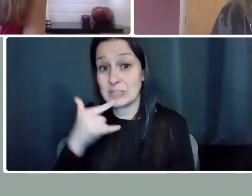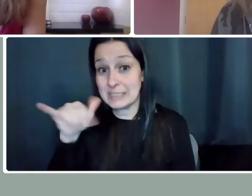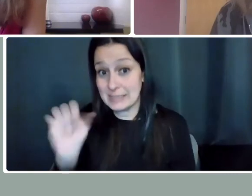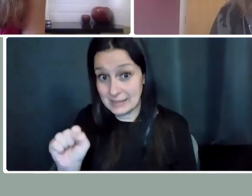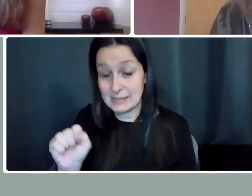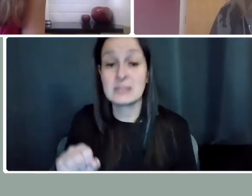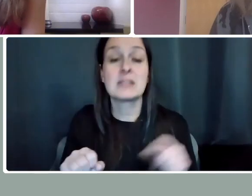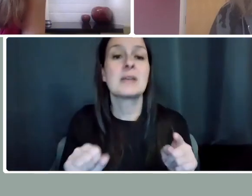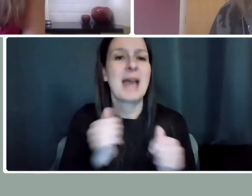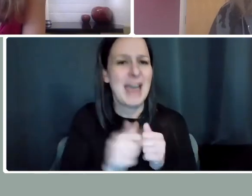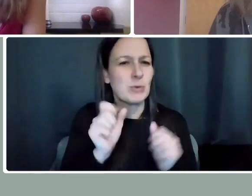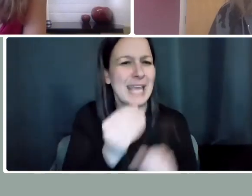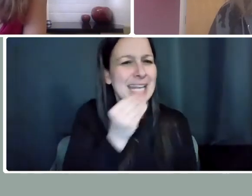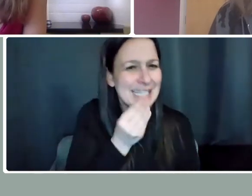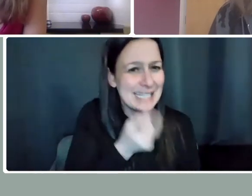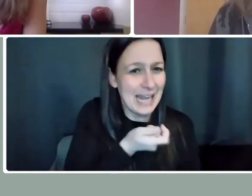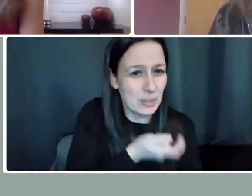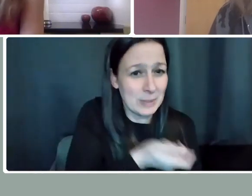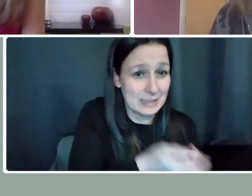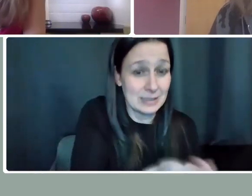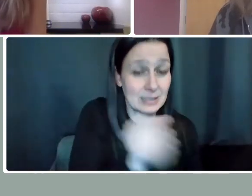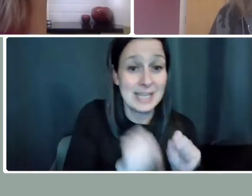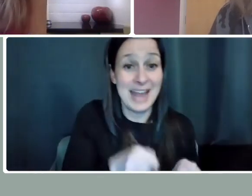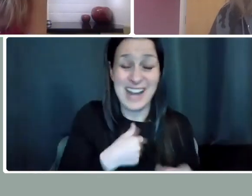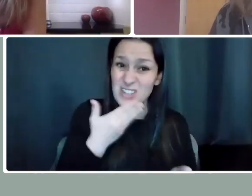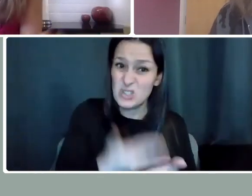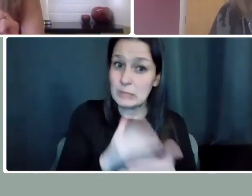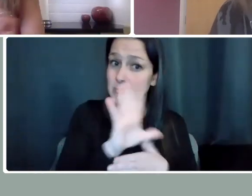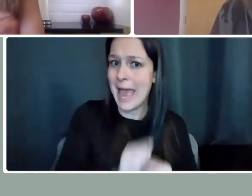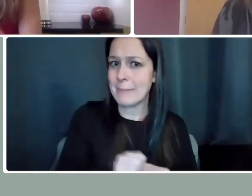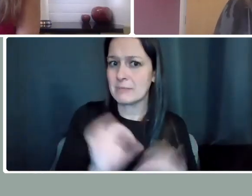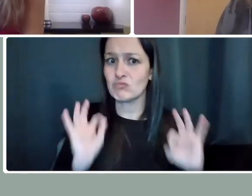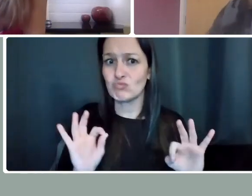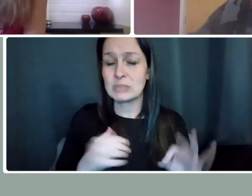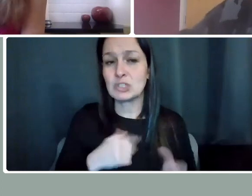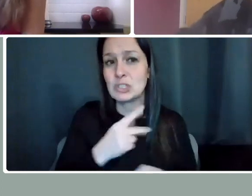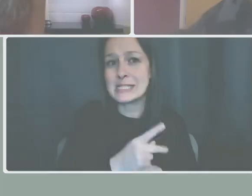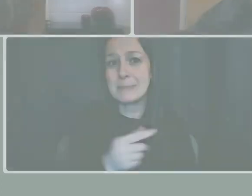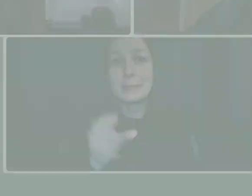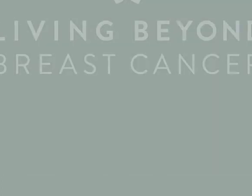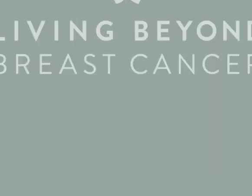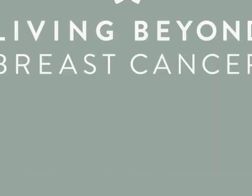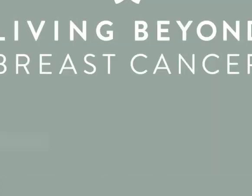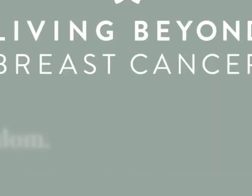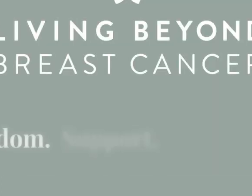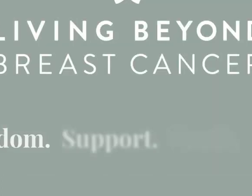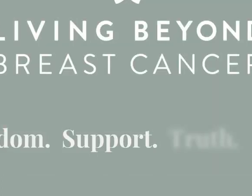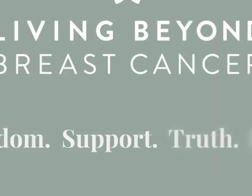be eating at least a little bit of it. And it's good. You get in the habit of it. It's just keep a little bit out and shake it on stuff.